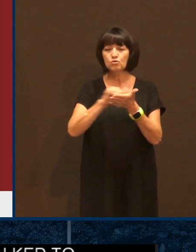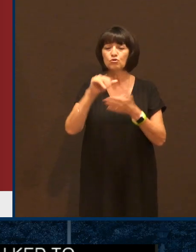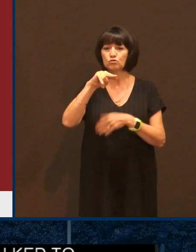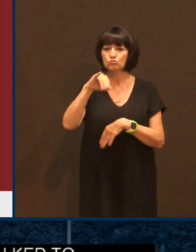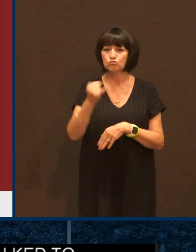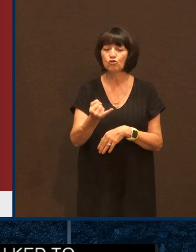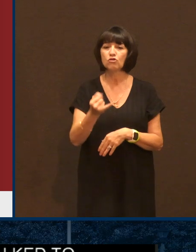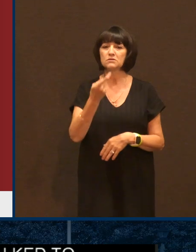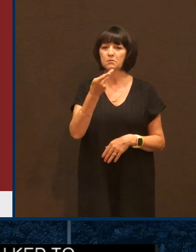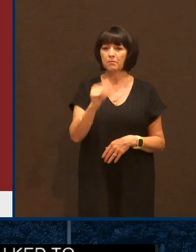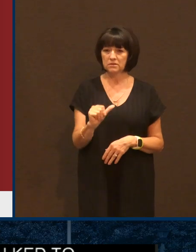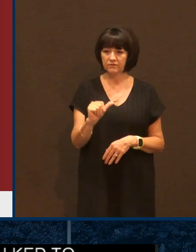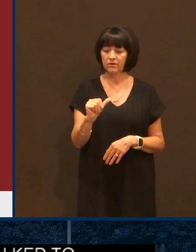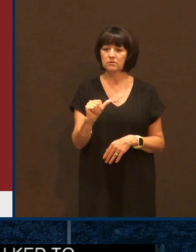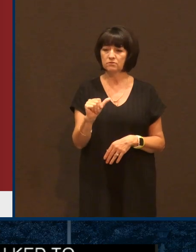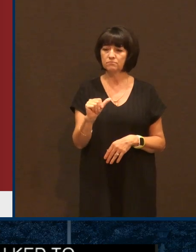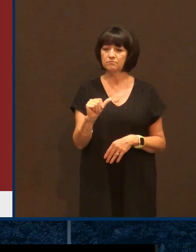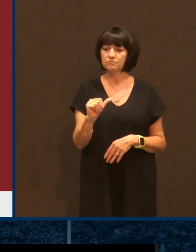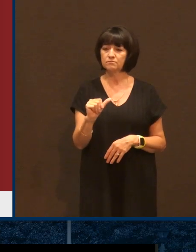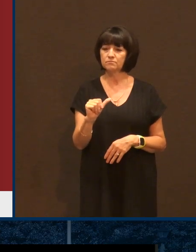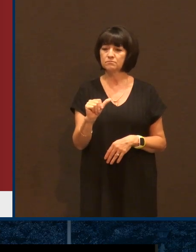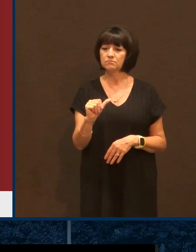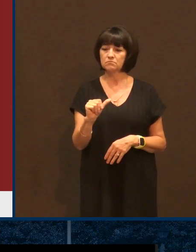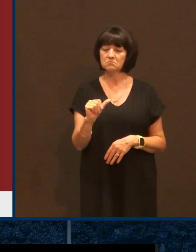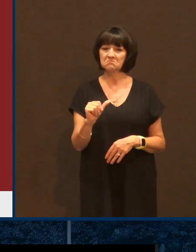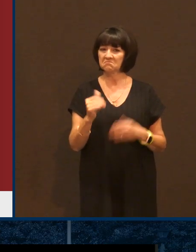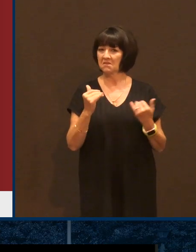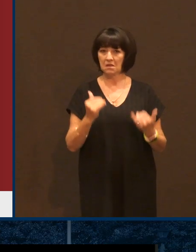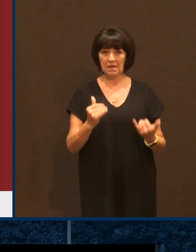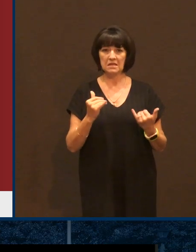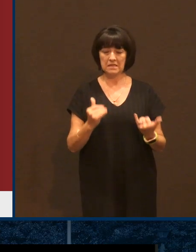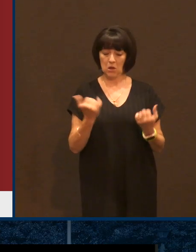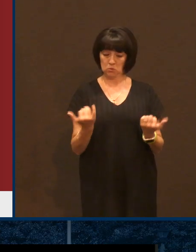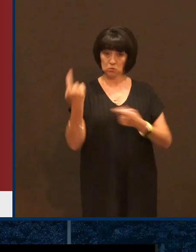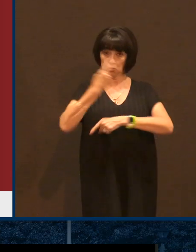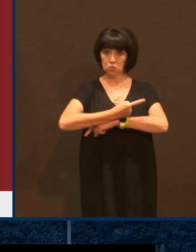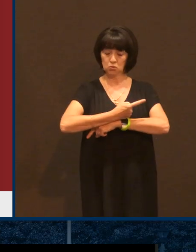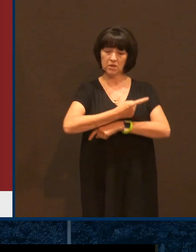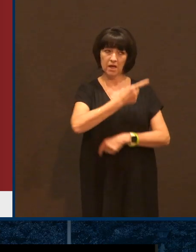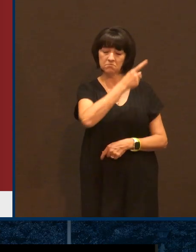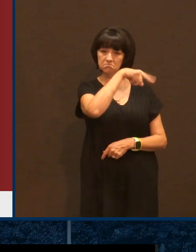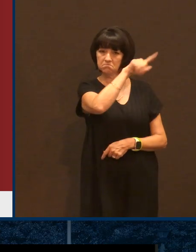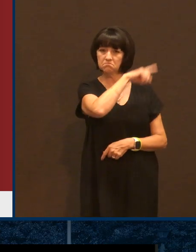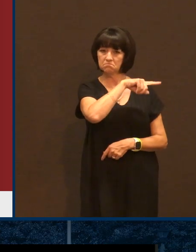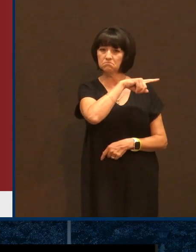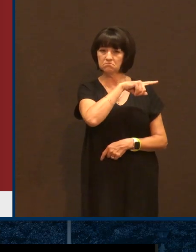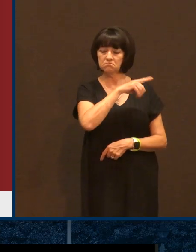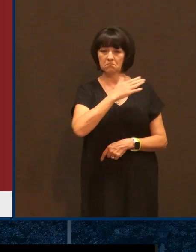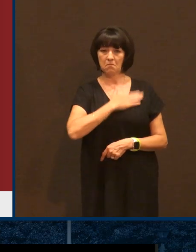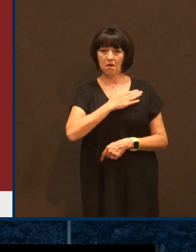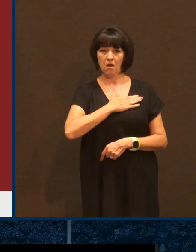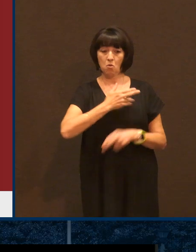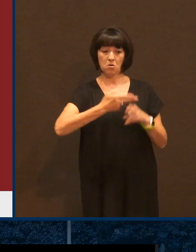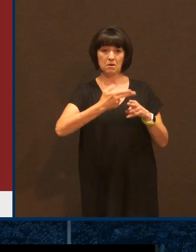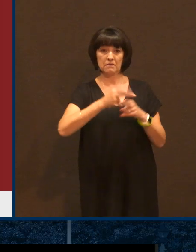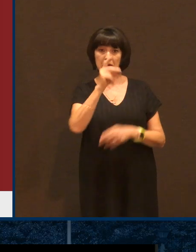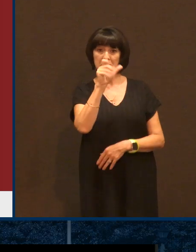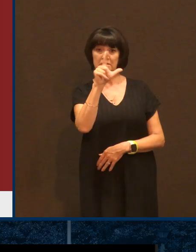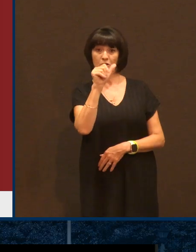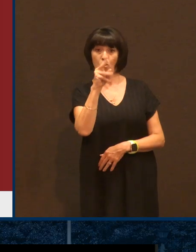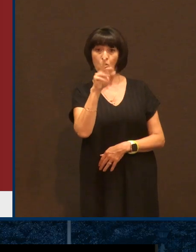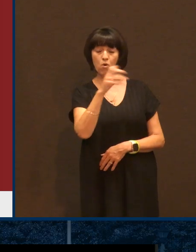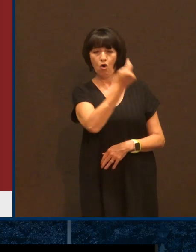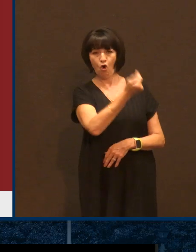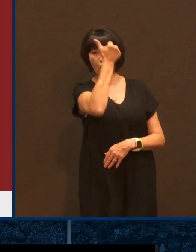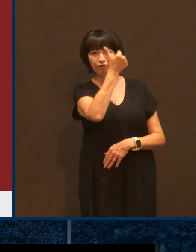were taken off those lists today. Part of it, first of all, I want to thank Governor Wolf and